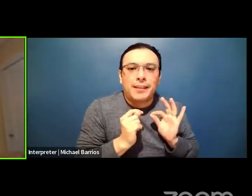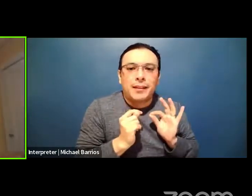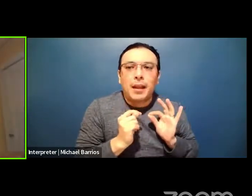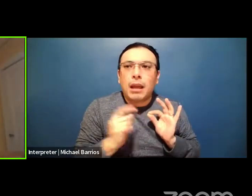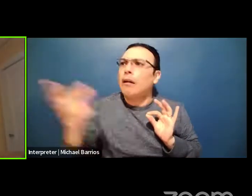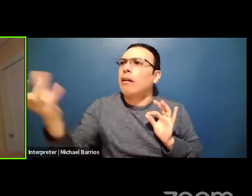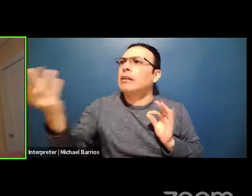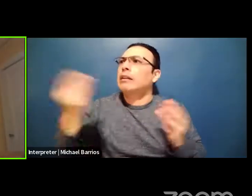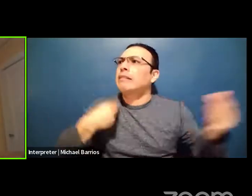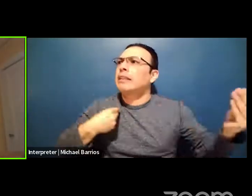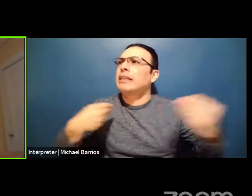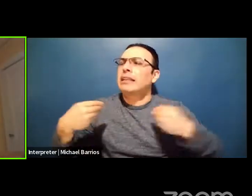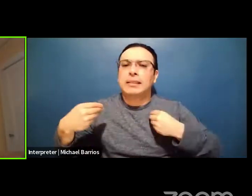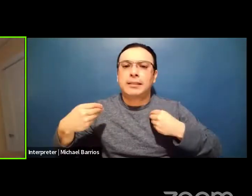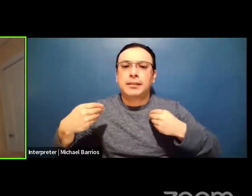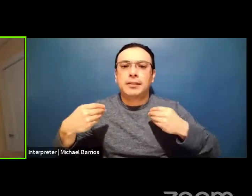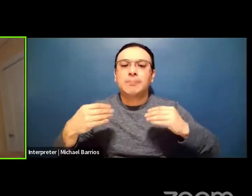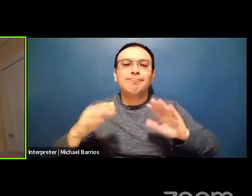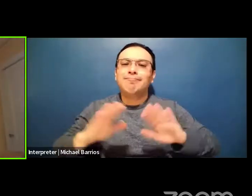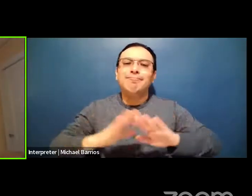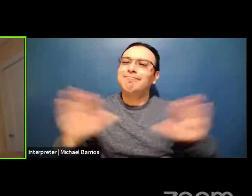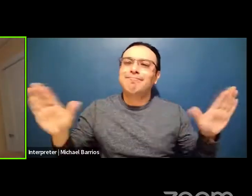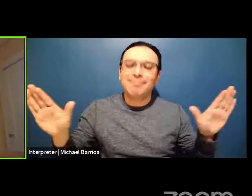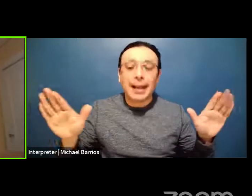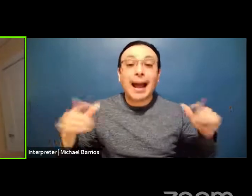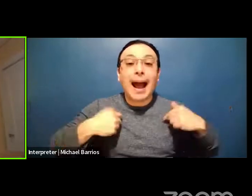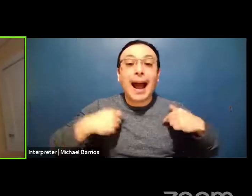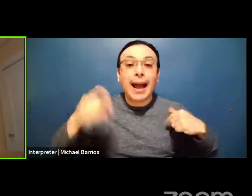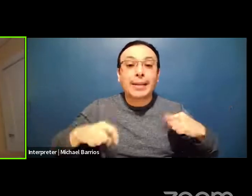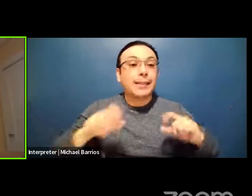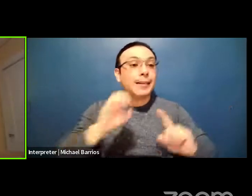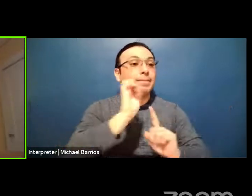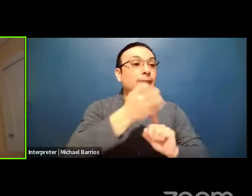need are more supportive environments.